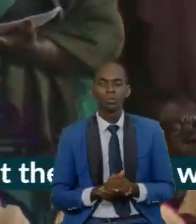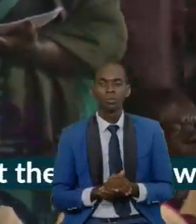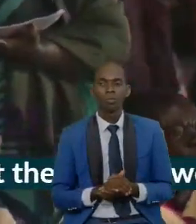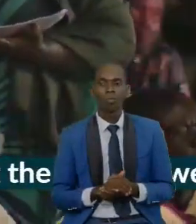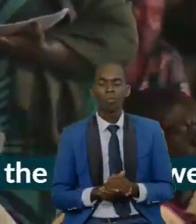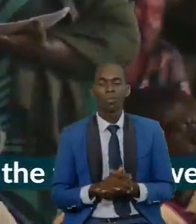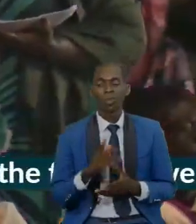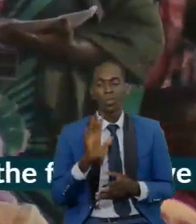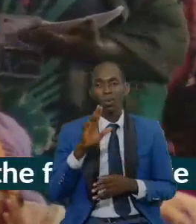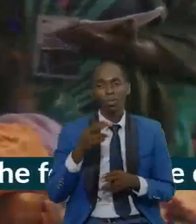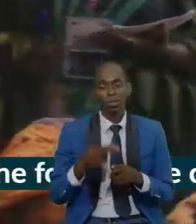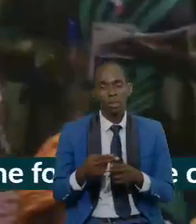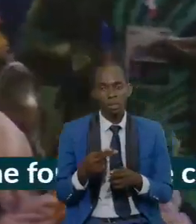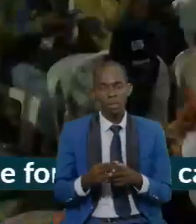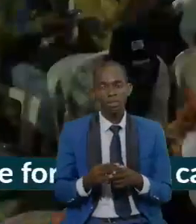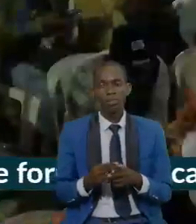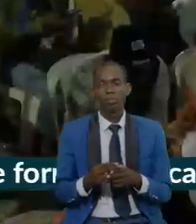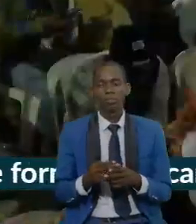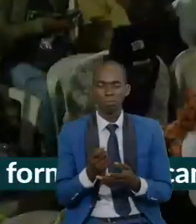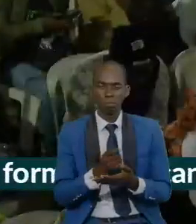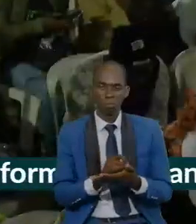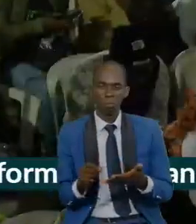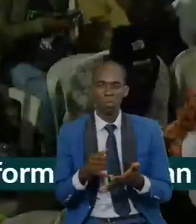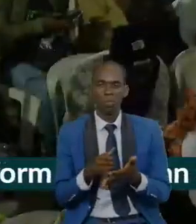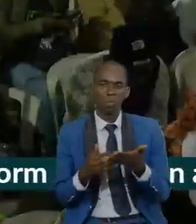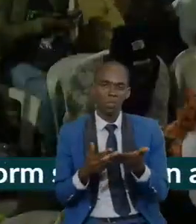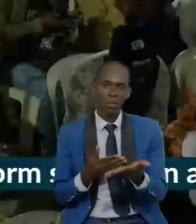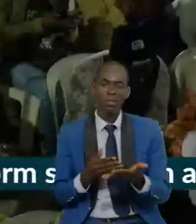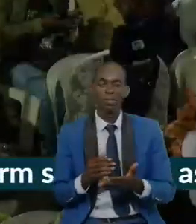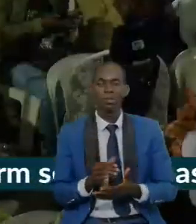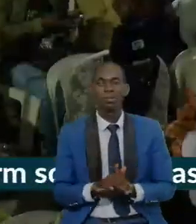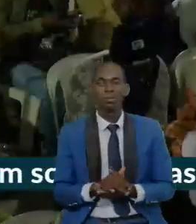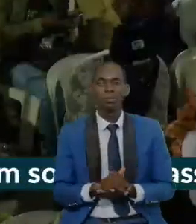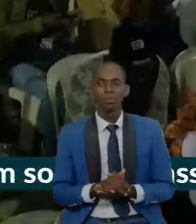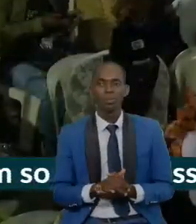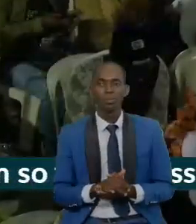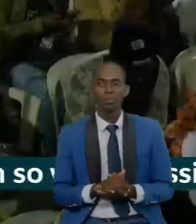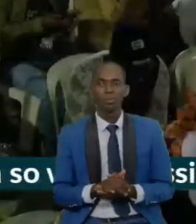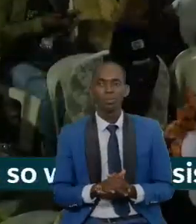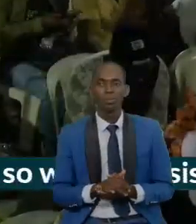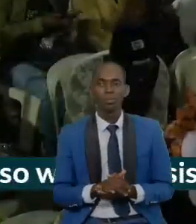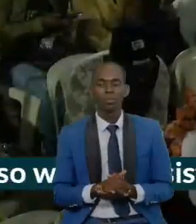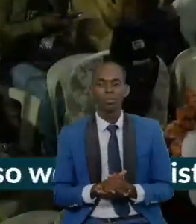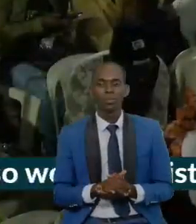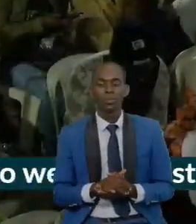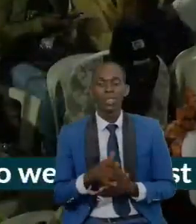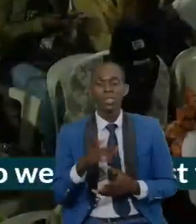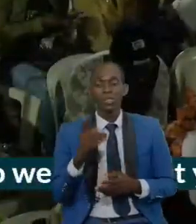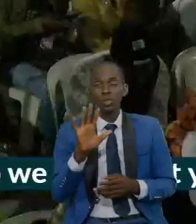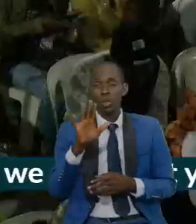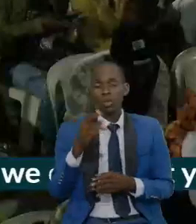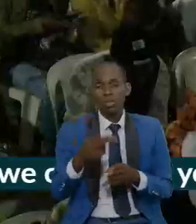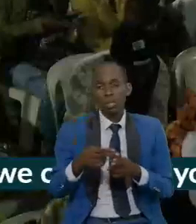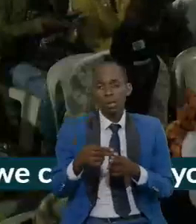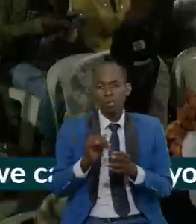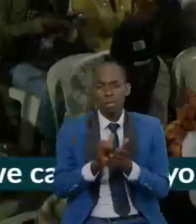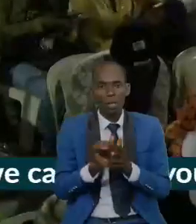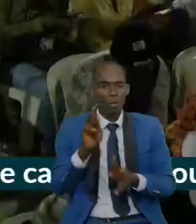answer. Et par lequel les gens autour de vous vous connaissent. The name by which people around you know